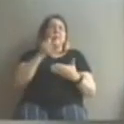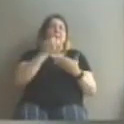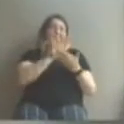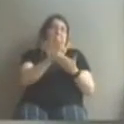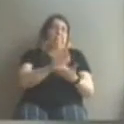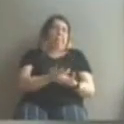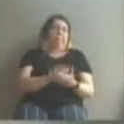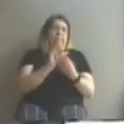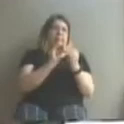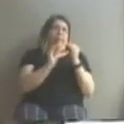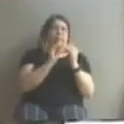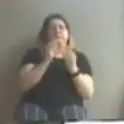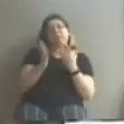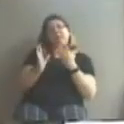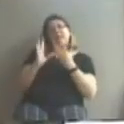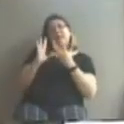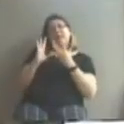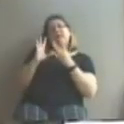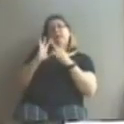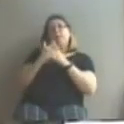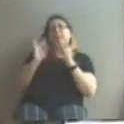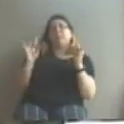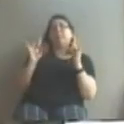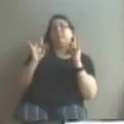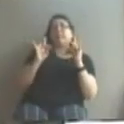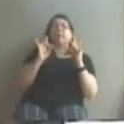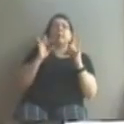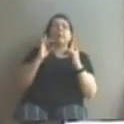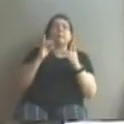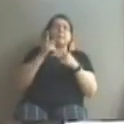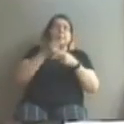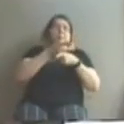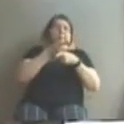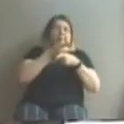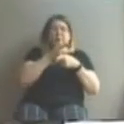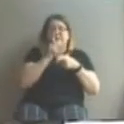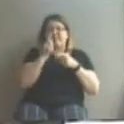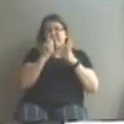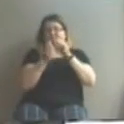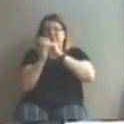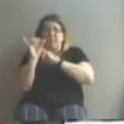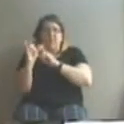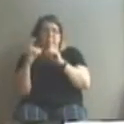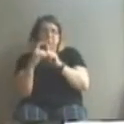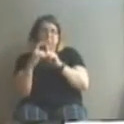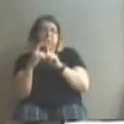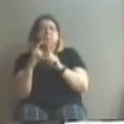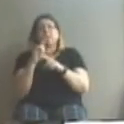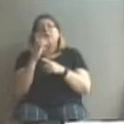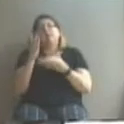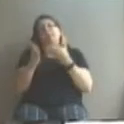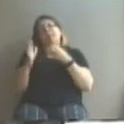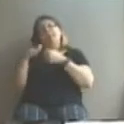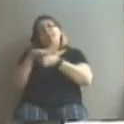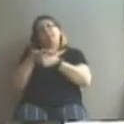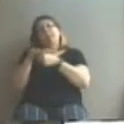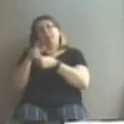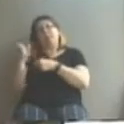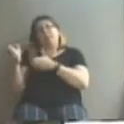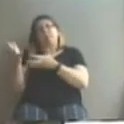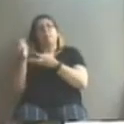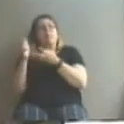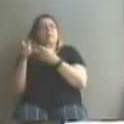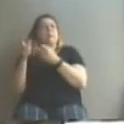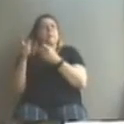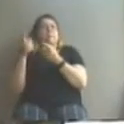up. Mm-hmm. It may refer to supervisor, and we may need to clean that up. There may also be some areas that the bargaining unit would like to